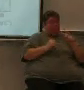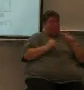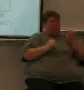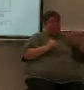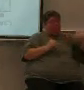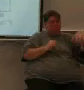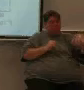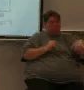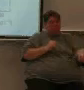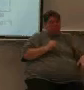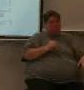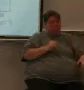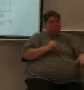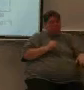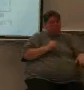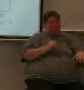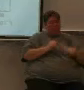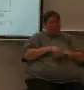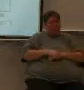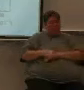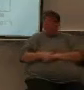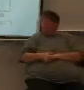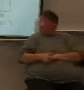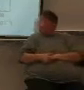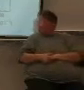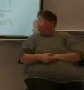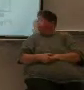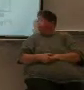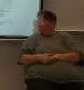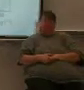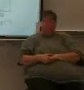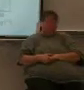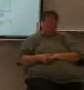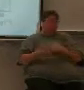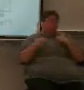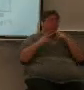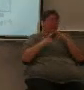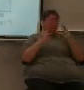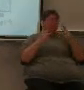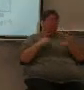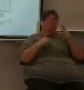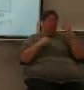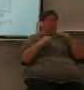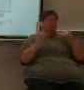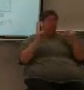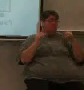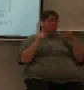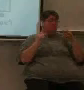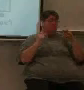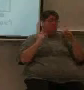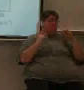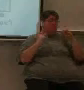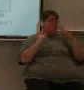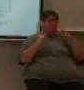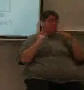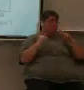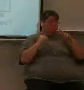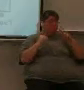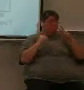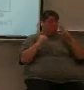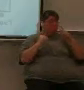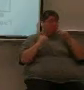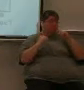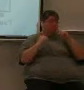Oxygen has the same thing. Very high levels of oxygen are toxic. We haven't talked about that much, but it's actually one of the stressors in eutrophic